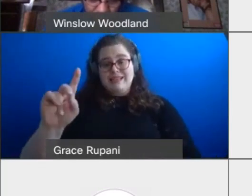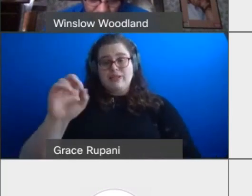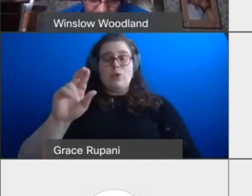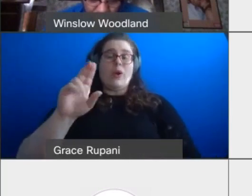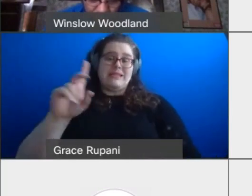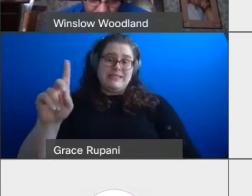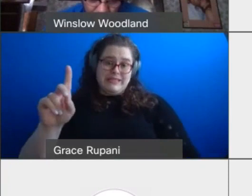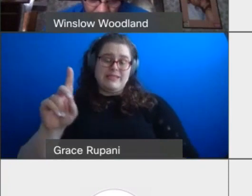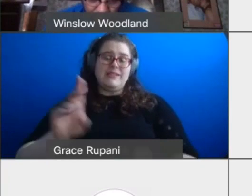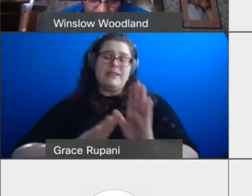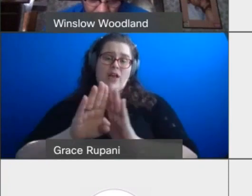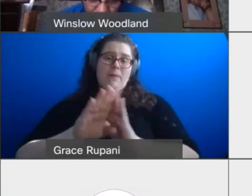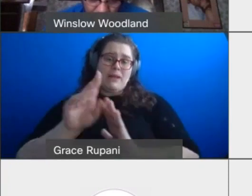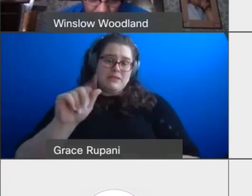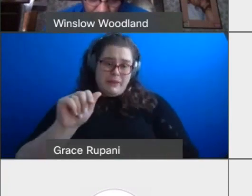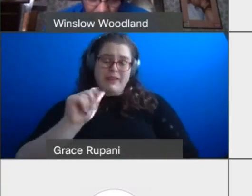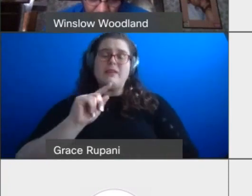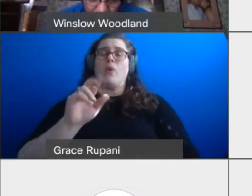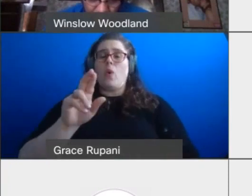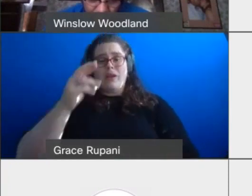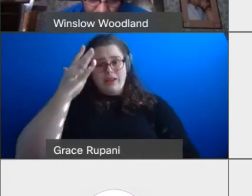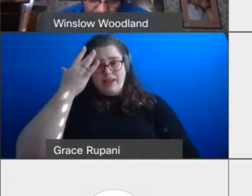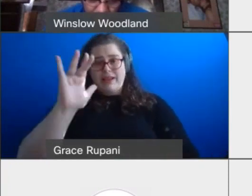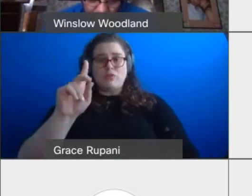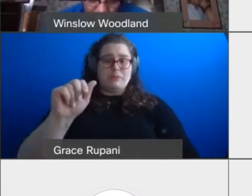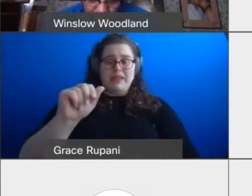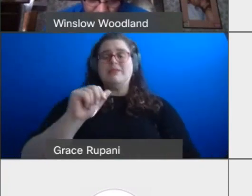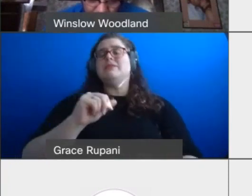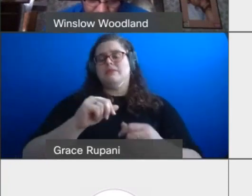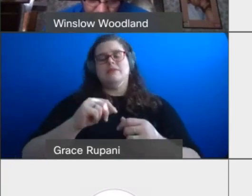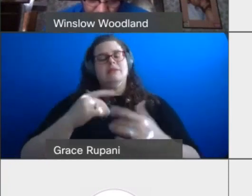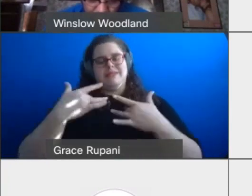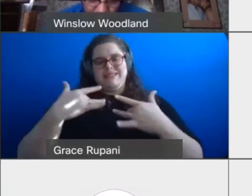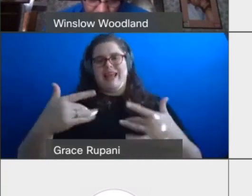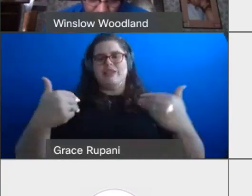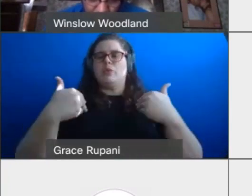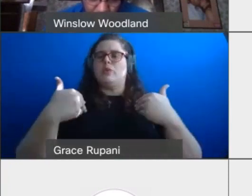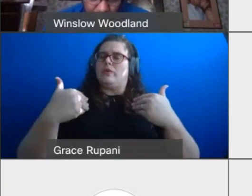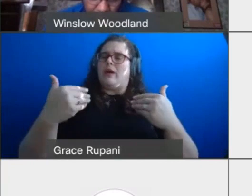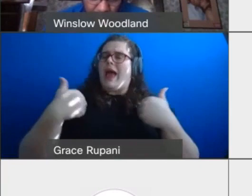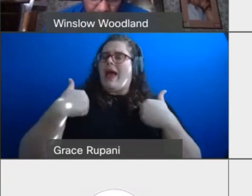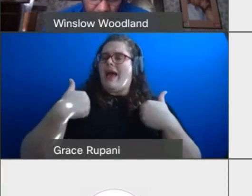likely to have these underlying conditions, which then places them at higher risk. But as I said,